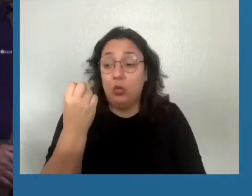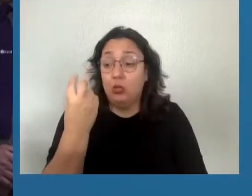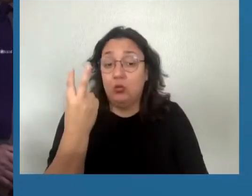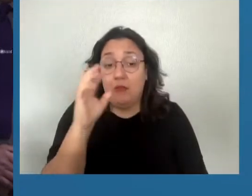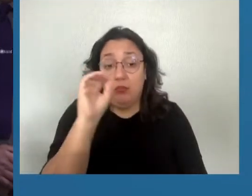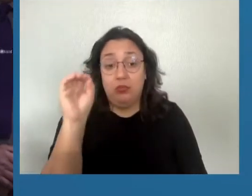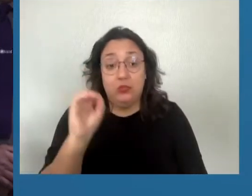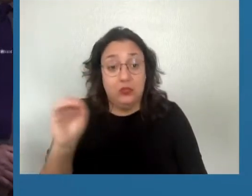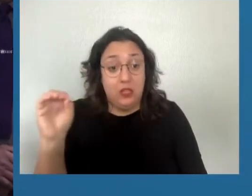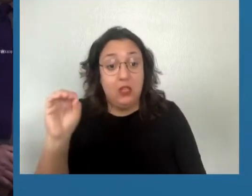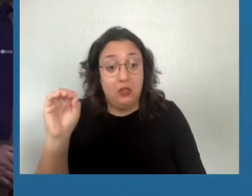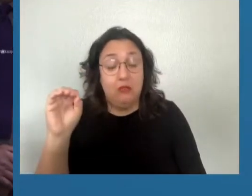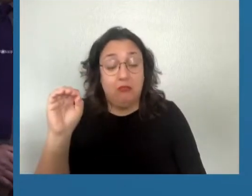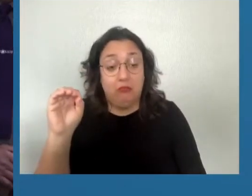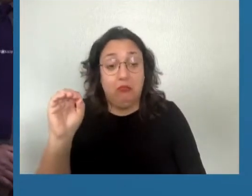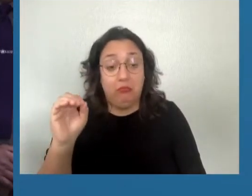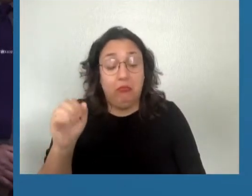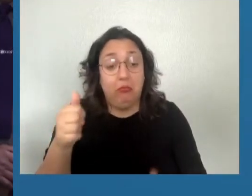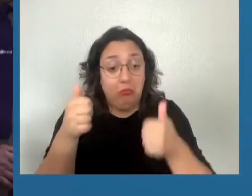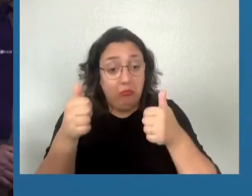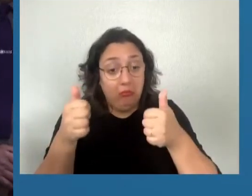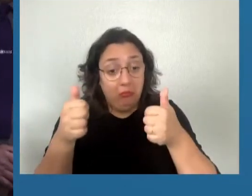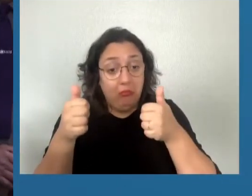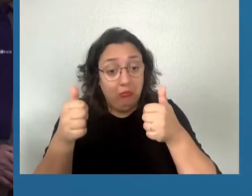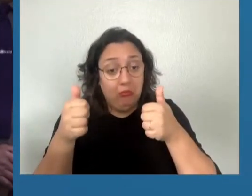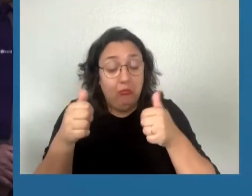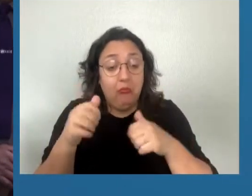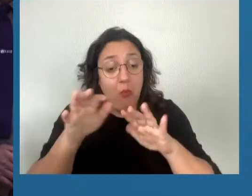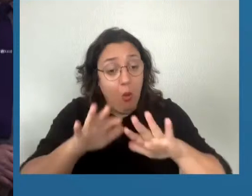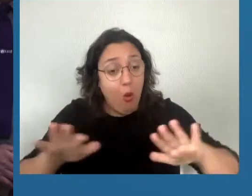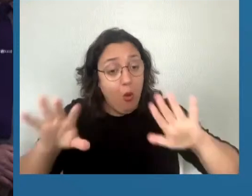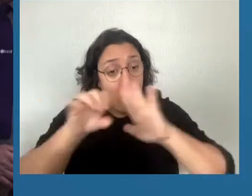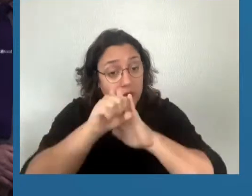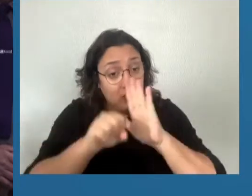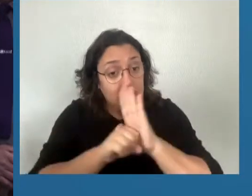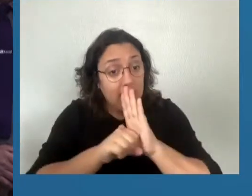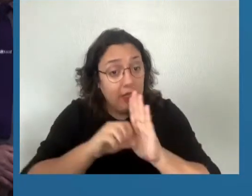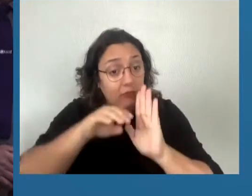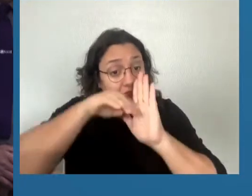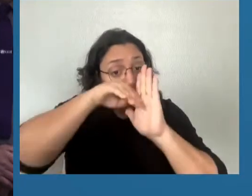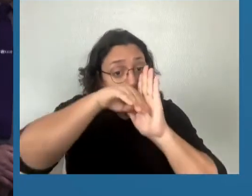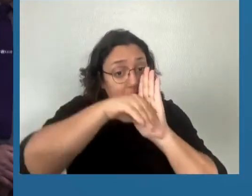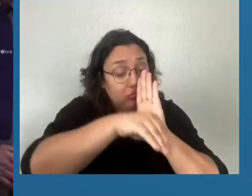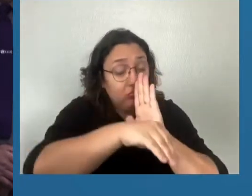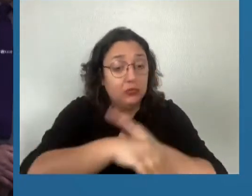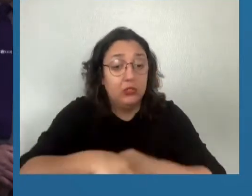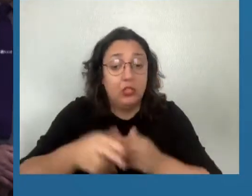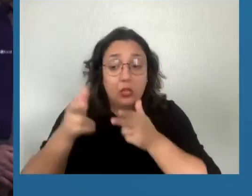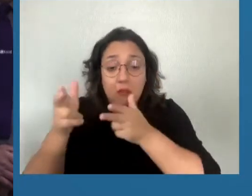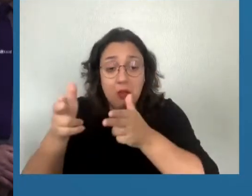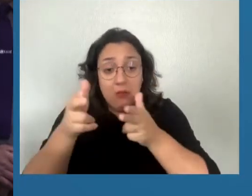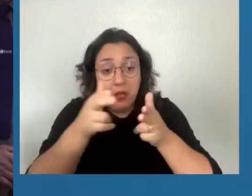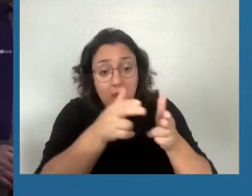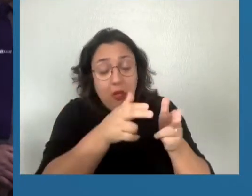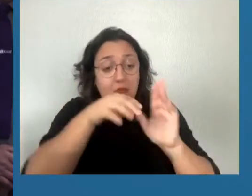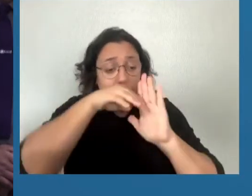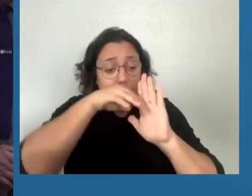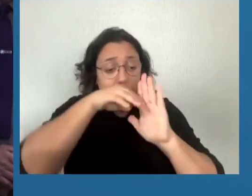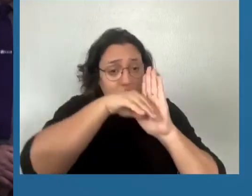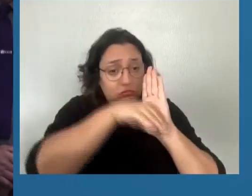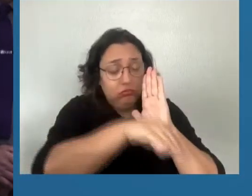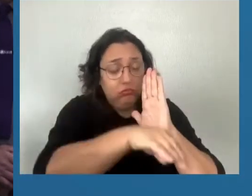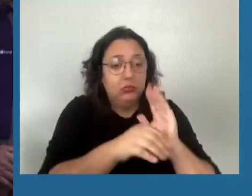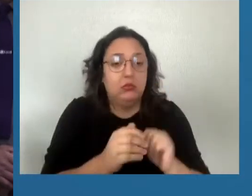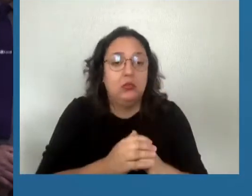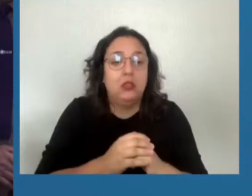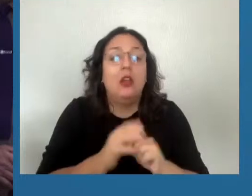overall. Statewide, crimes are down dramatically. Shootings are down. But it's all about perception of